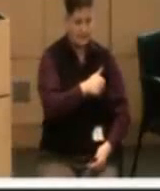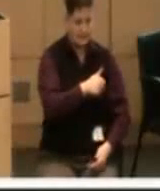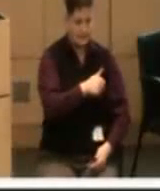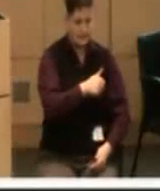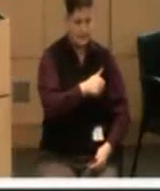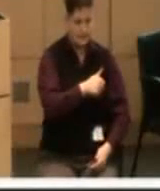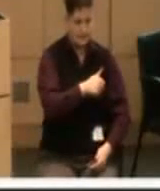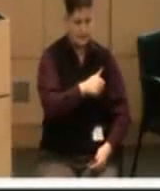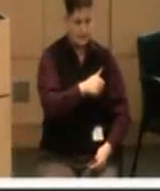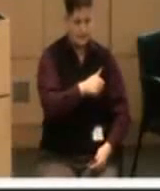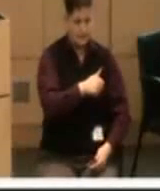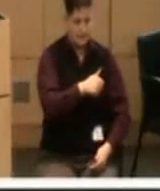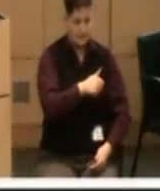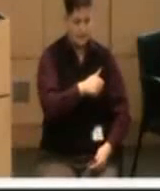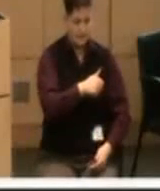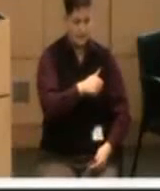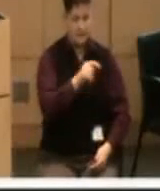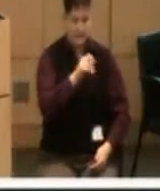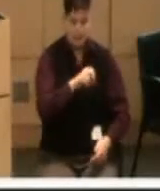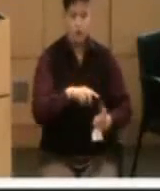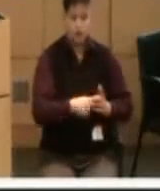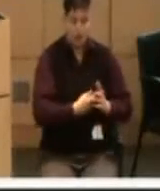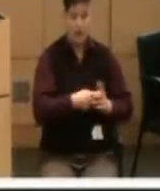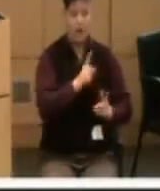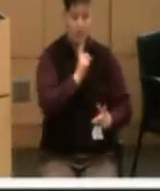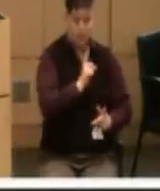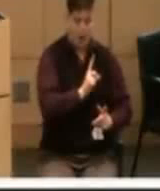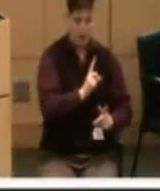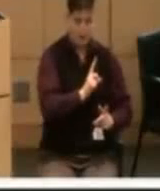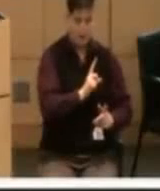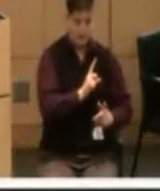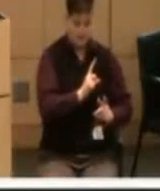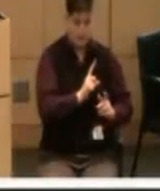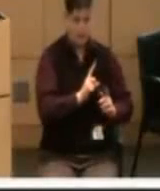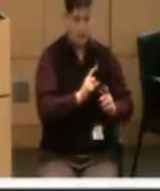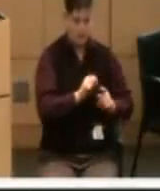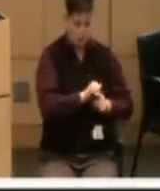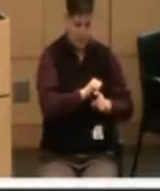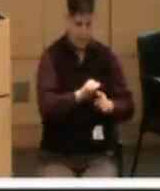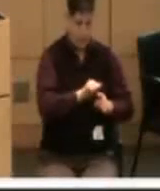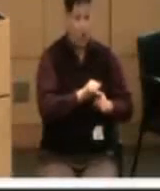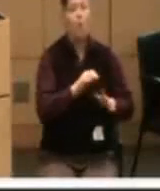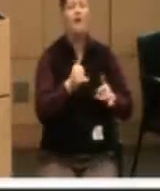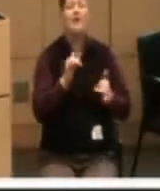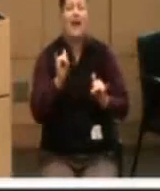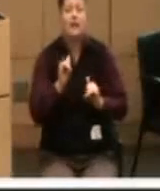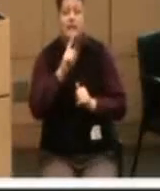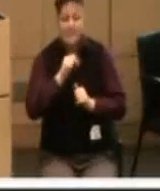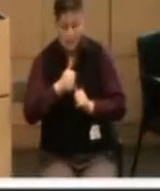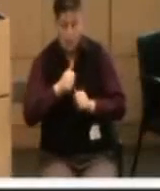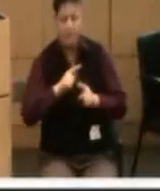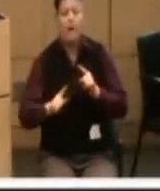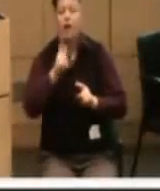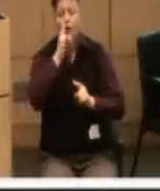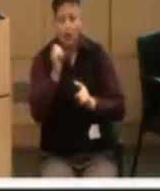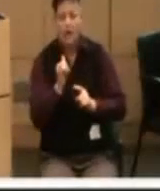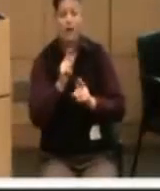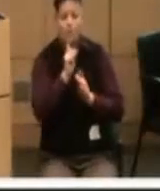started at 1 year old, training her at 1 year old type of training, but she was 10 when she came here from